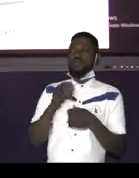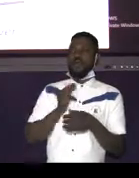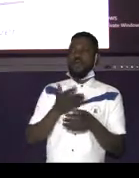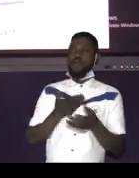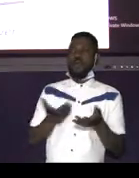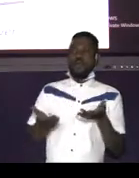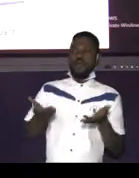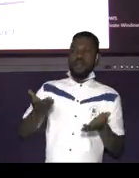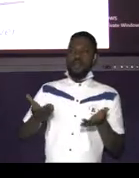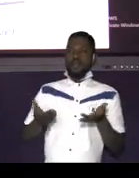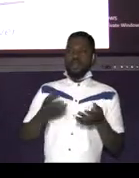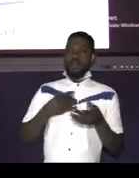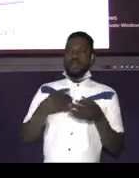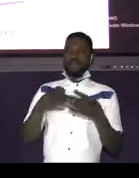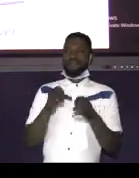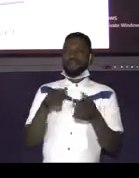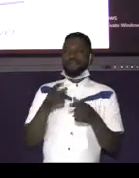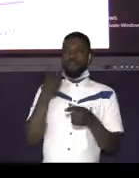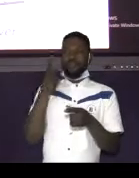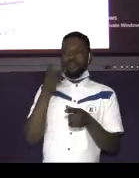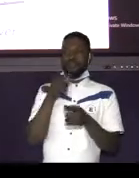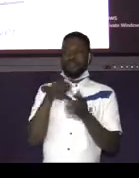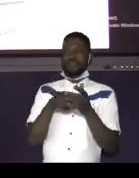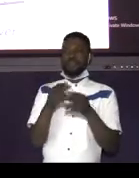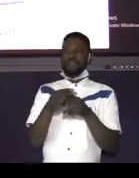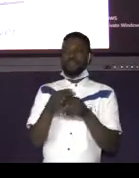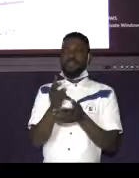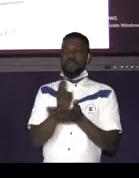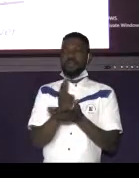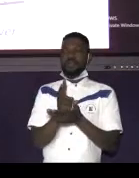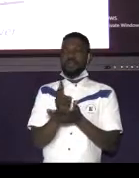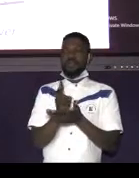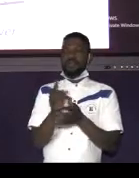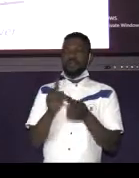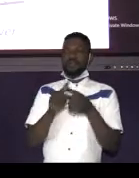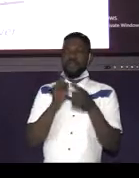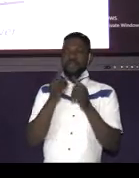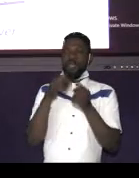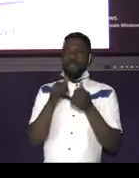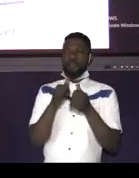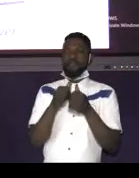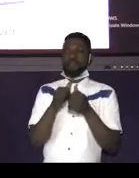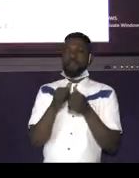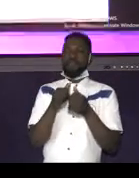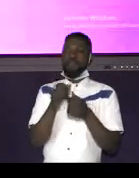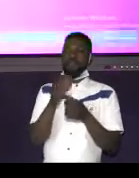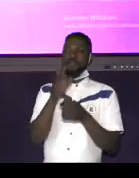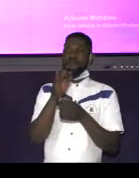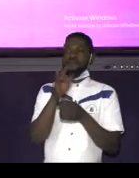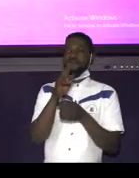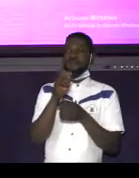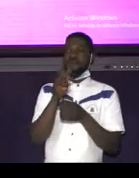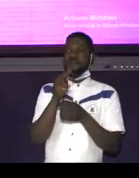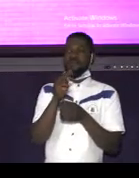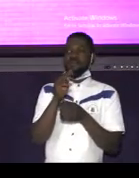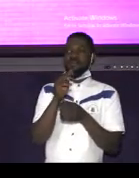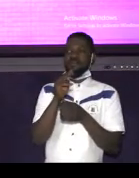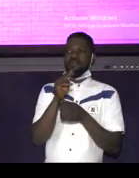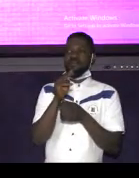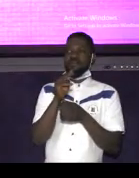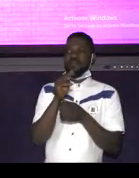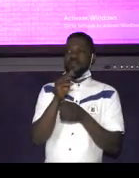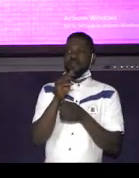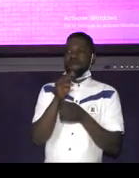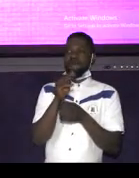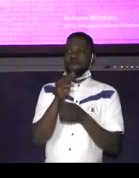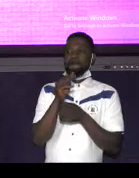and effort. Now let's look at this short video to talk more about fulcrum. A